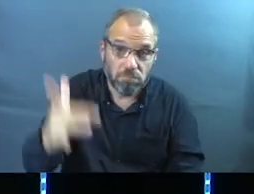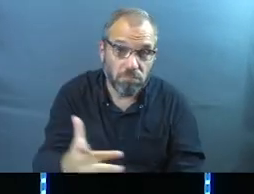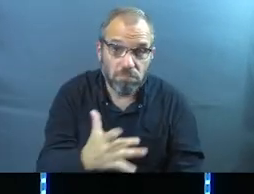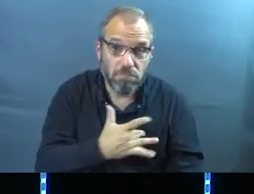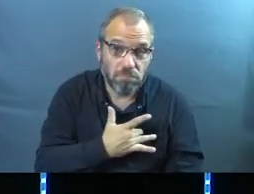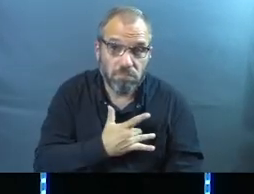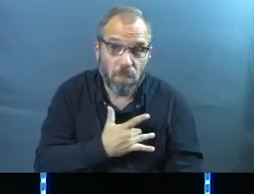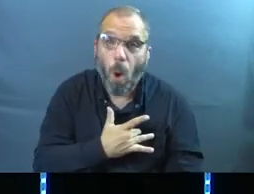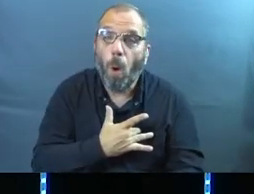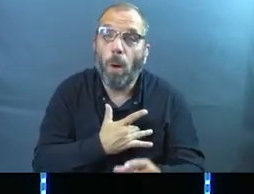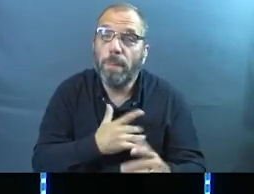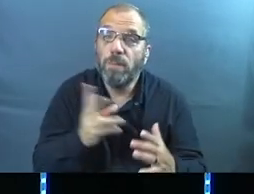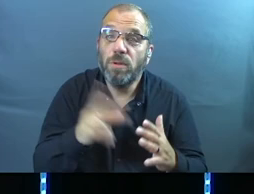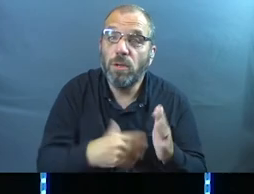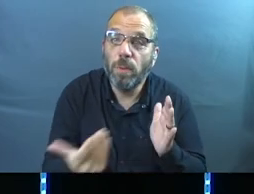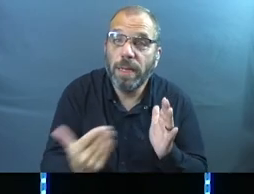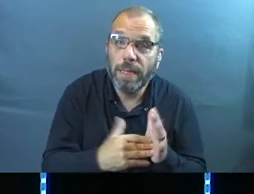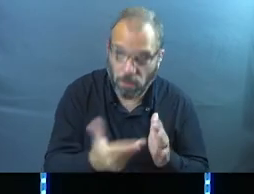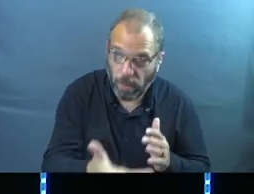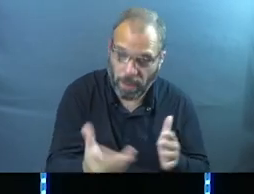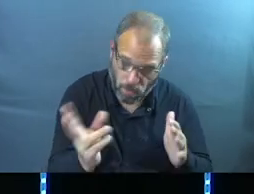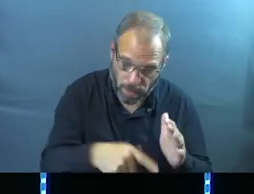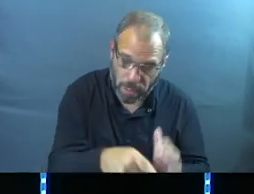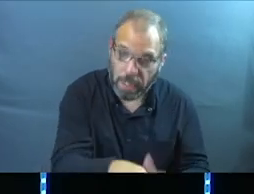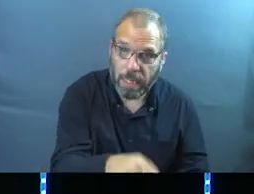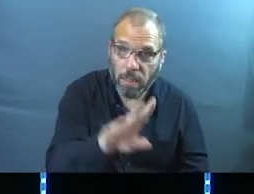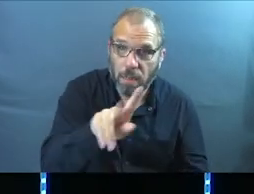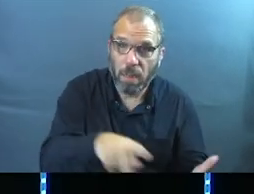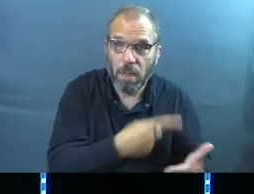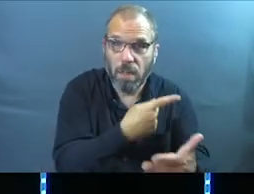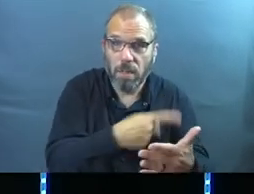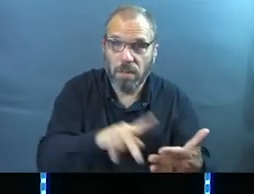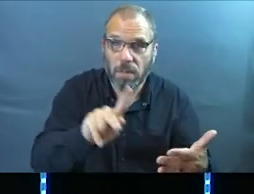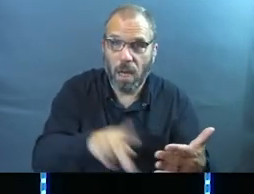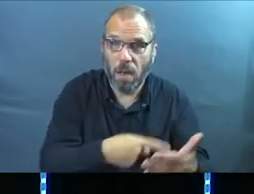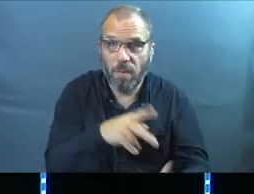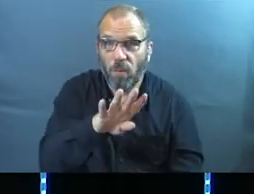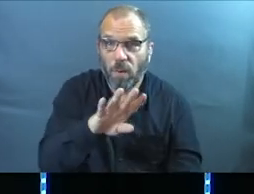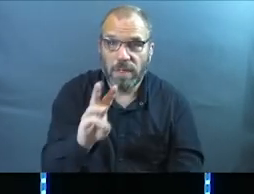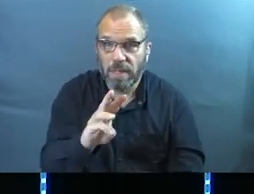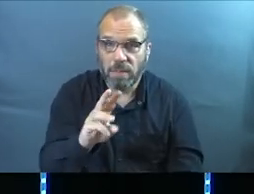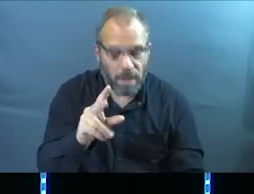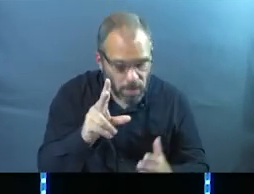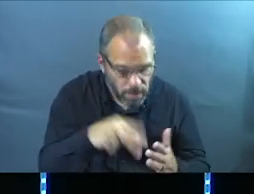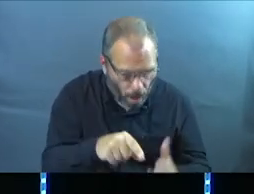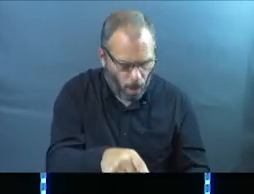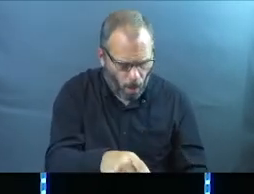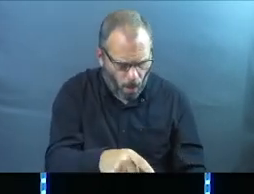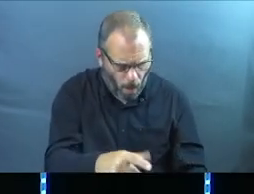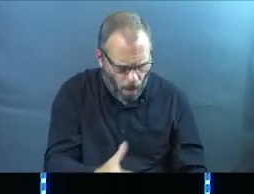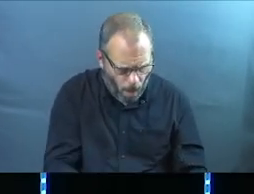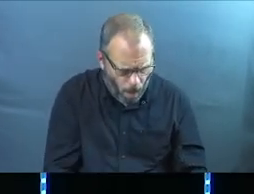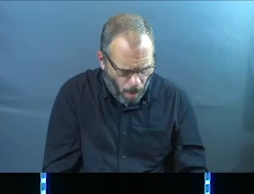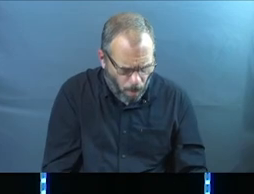If you need to glance back down at it, feel free to. Part of it jumped out at you.